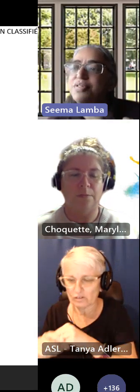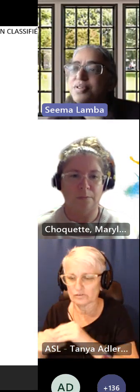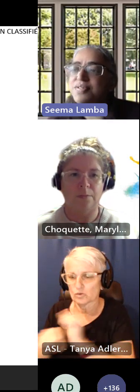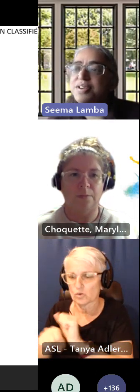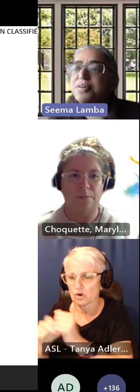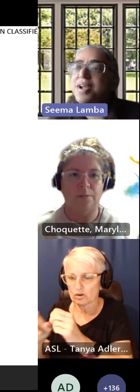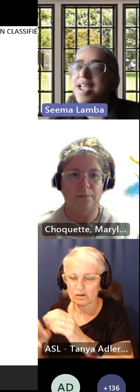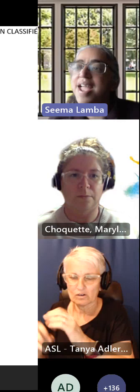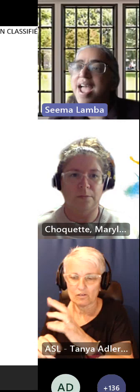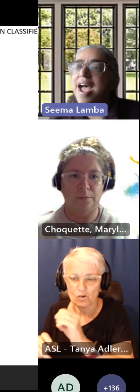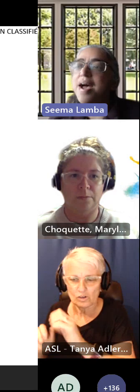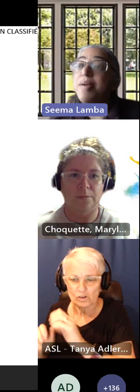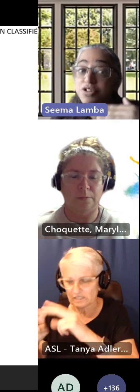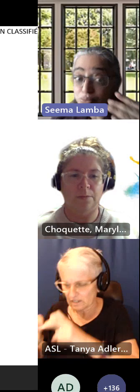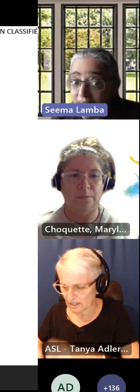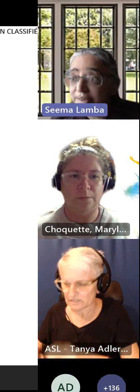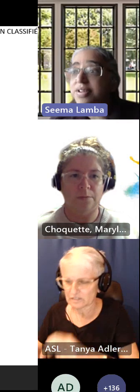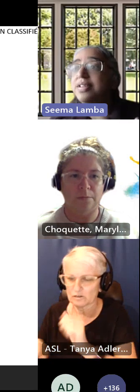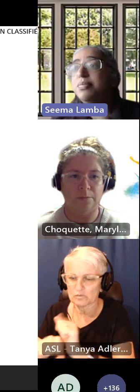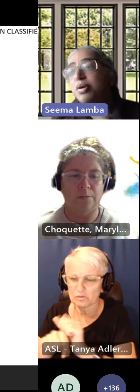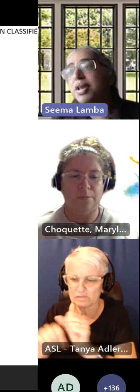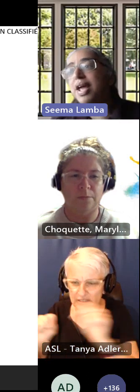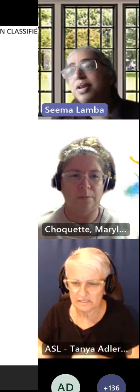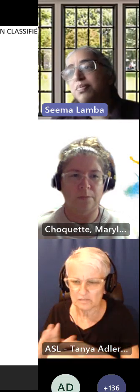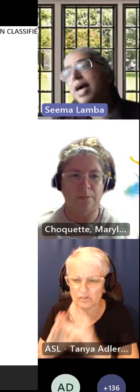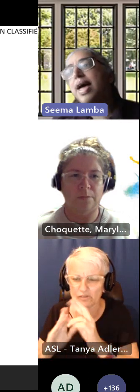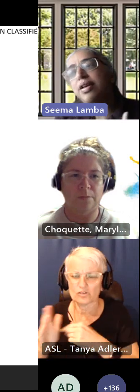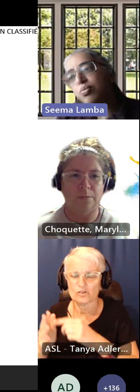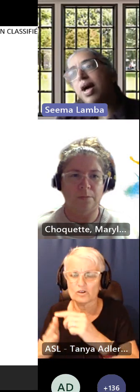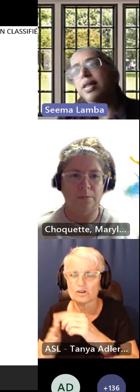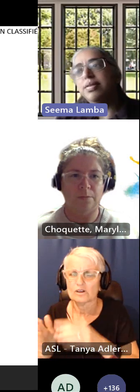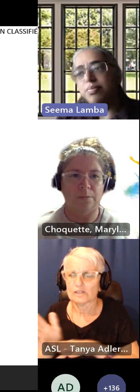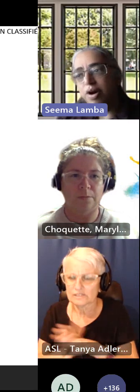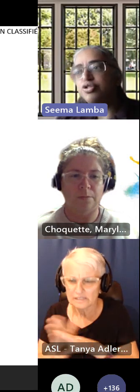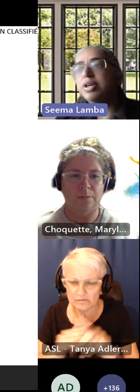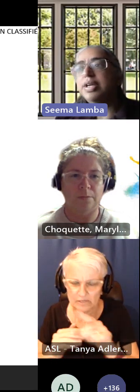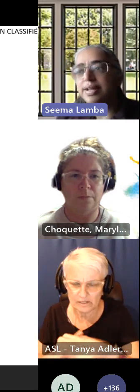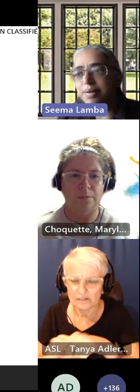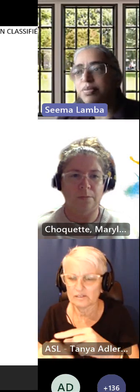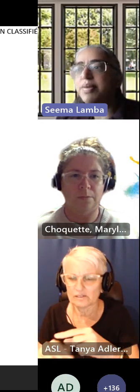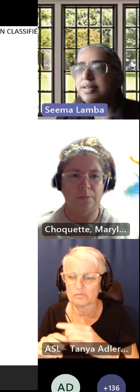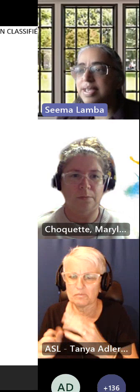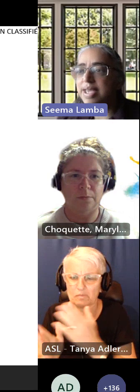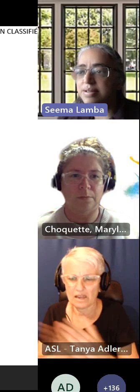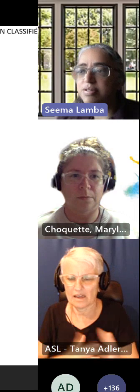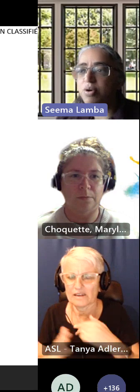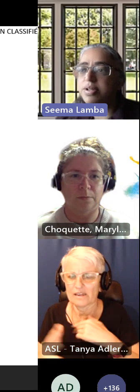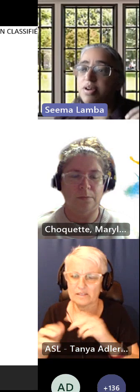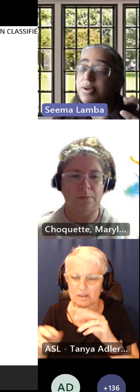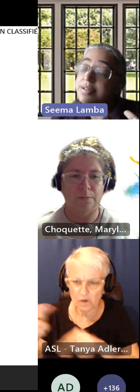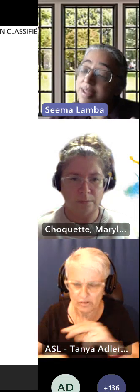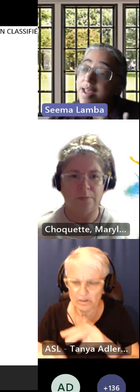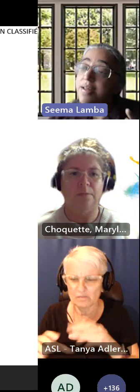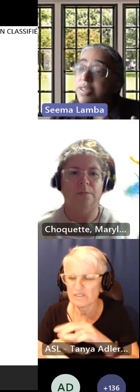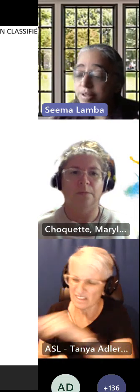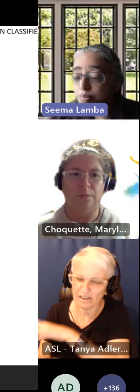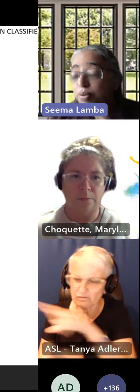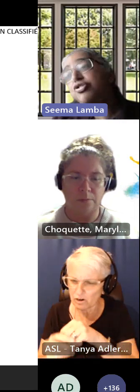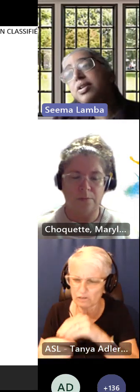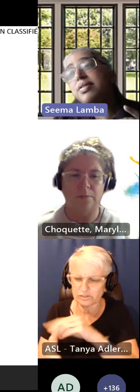employment systems review, and drafting the employment equity plan, as well as monitoring it and implementing it, and so on.